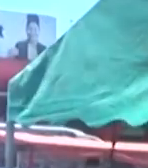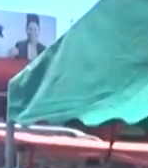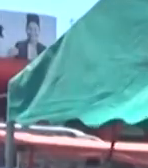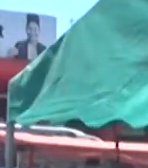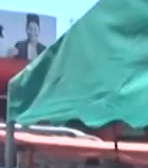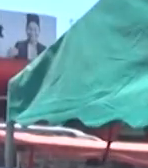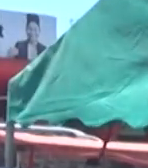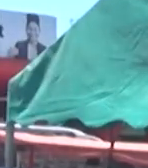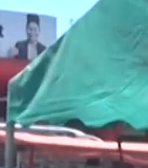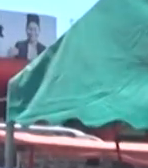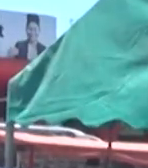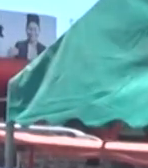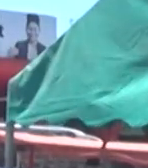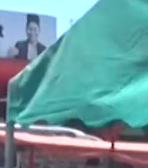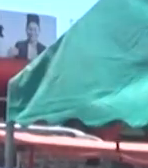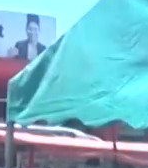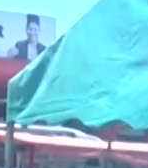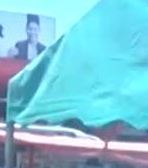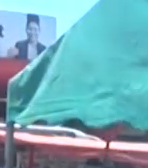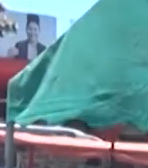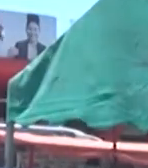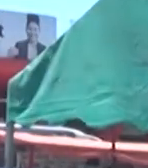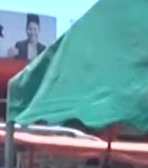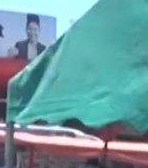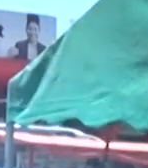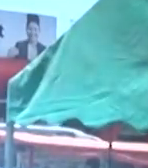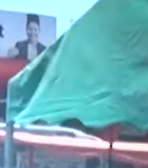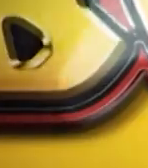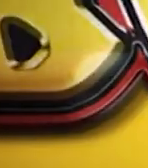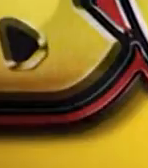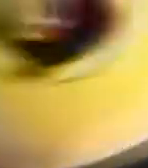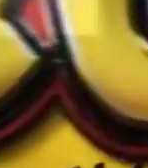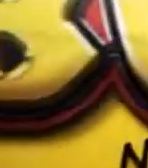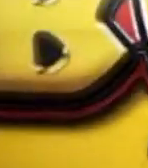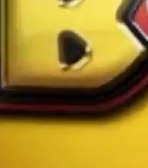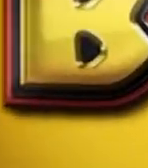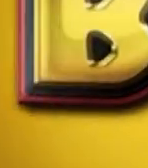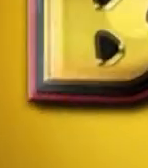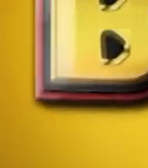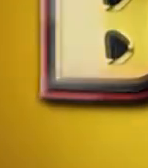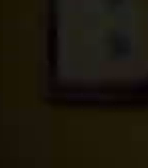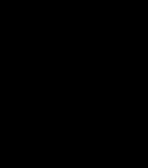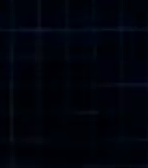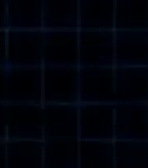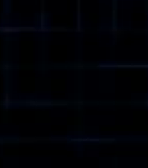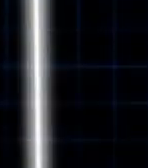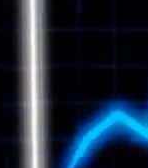Bula, ang gono ilutoka tutalita ka ng Bula FM berarti nambang 2 en seri. Bula FM nambang 2 en seri.